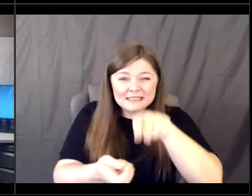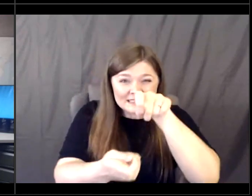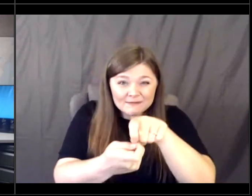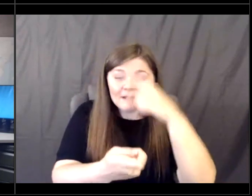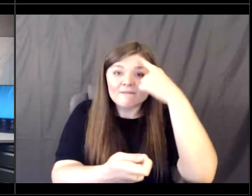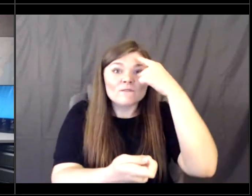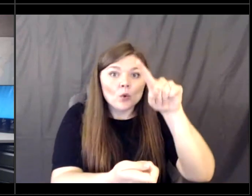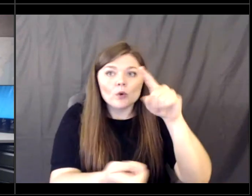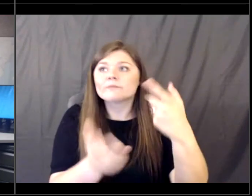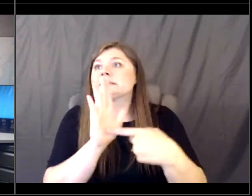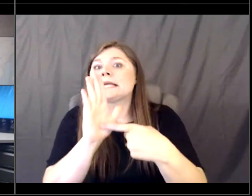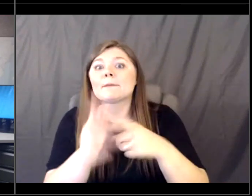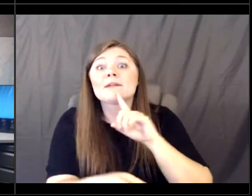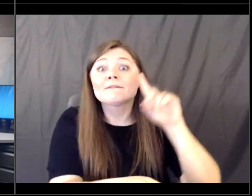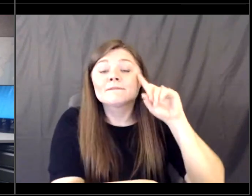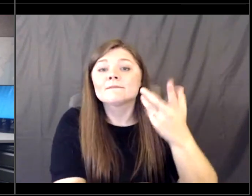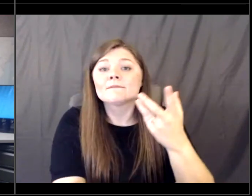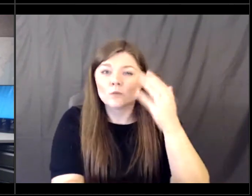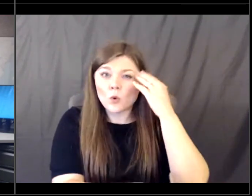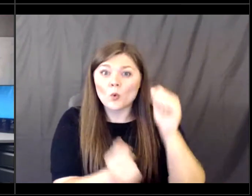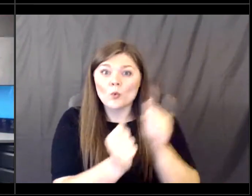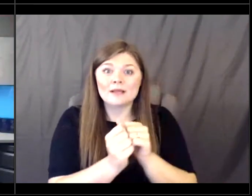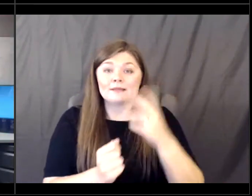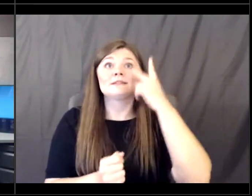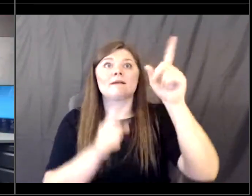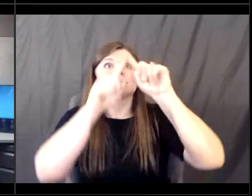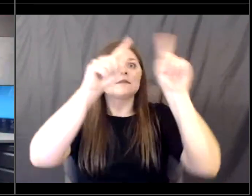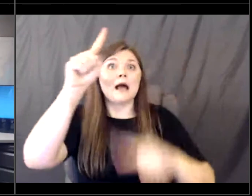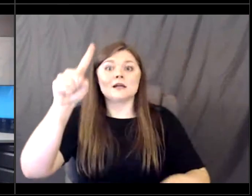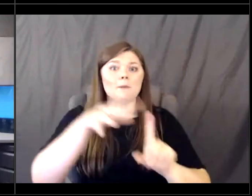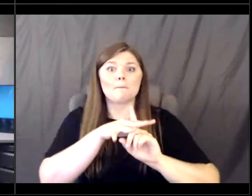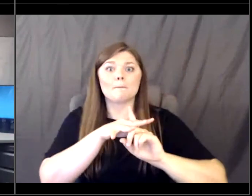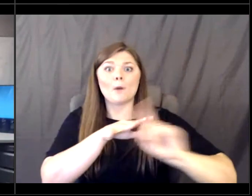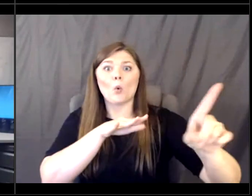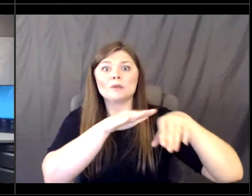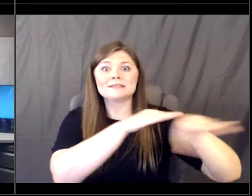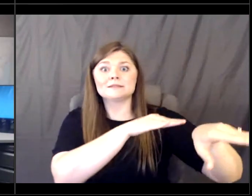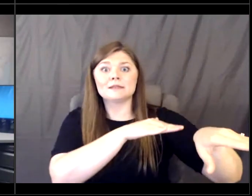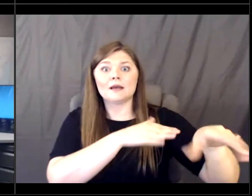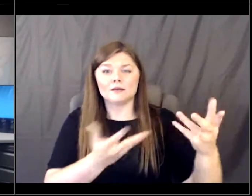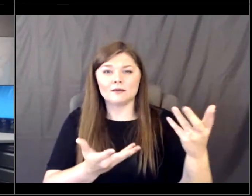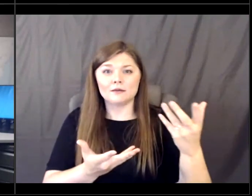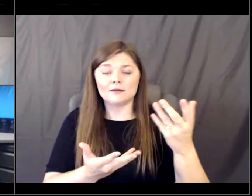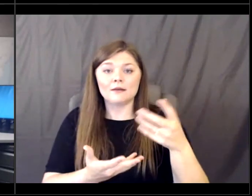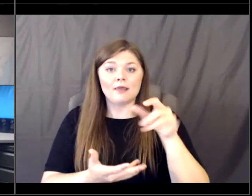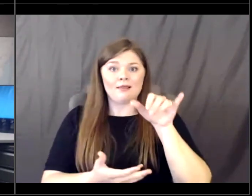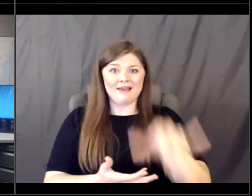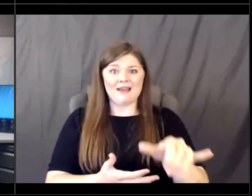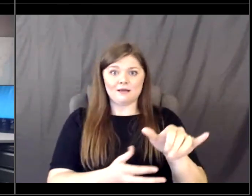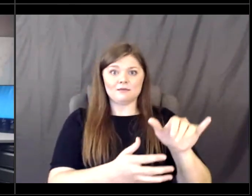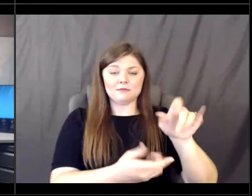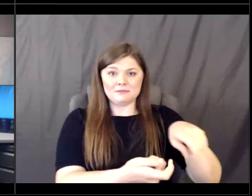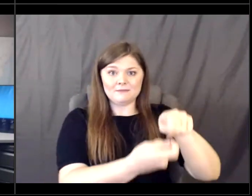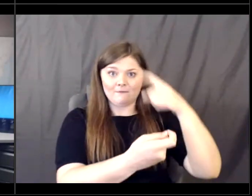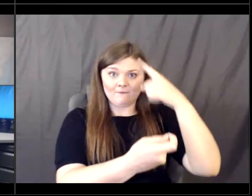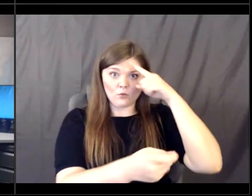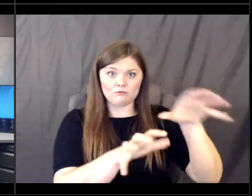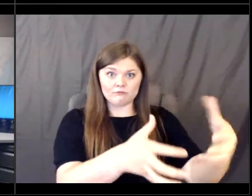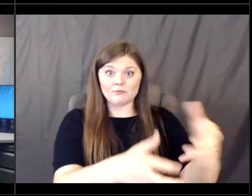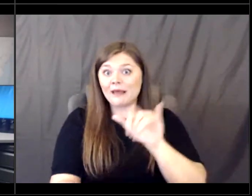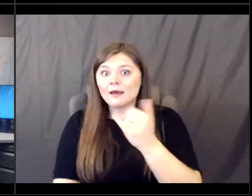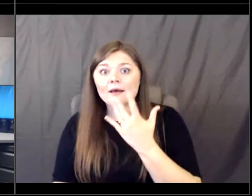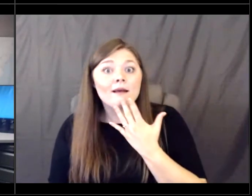deaf, with see a flash dash inside. And so many times it's like, okay, well, is that color scheme